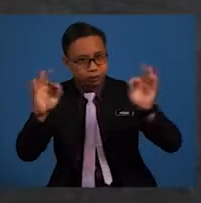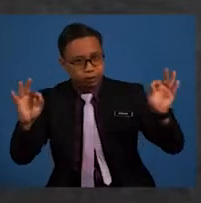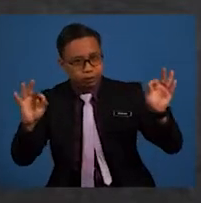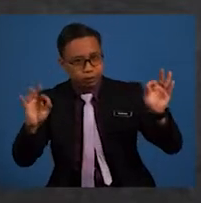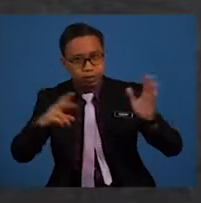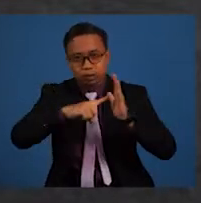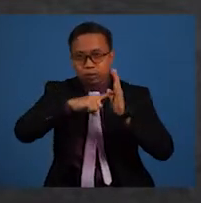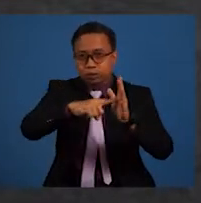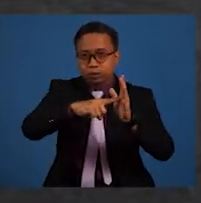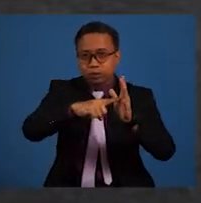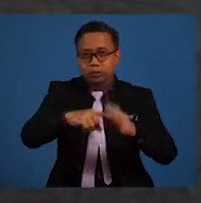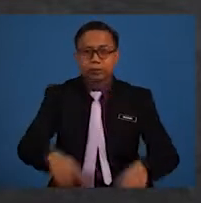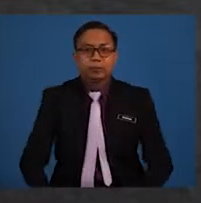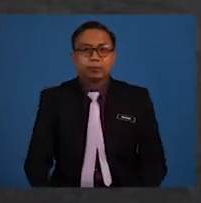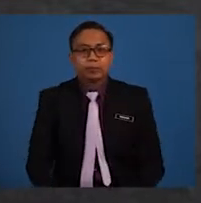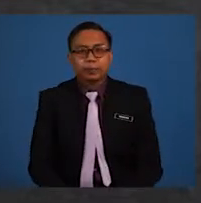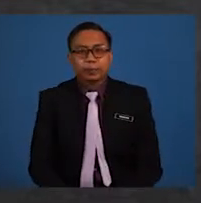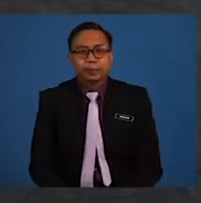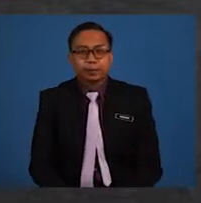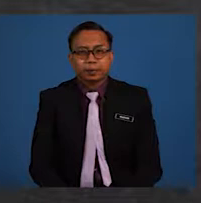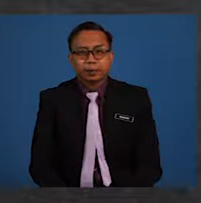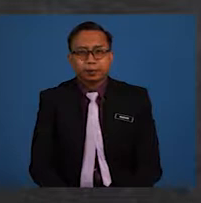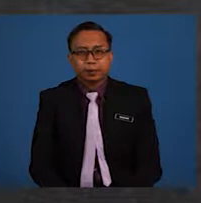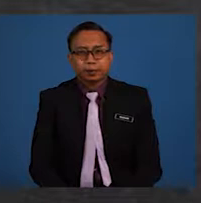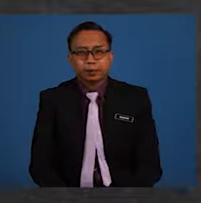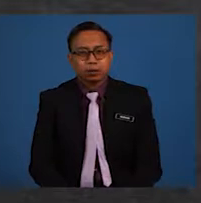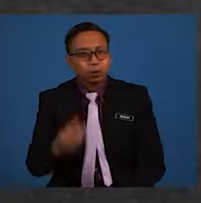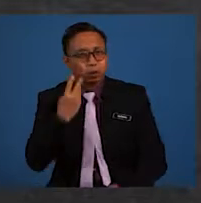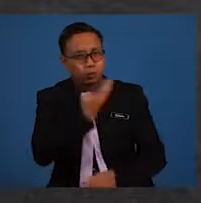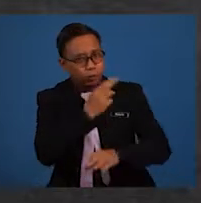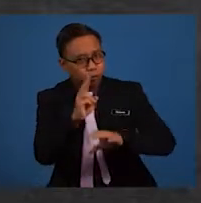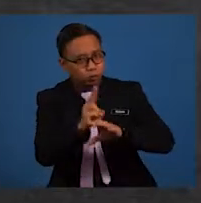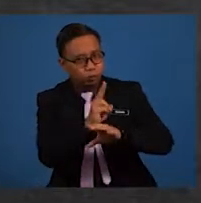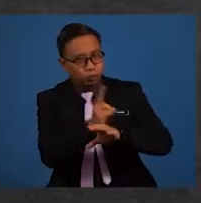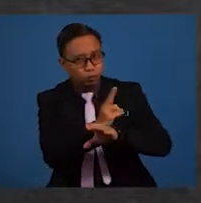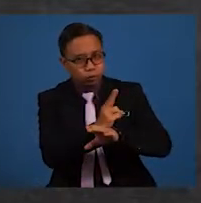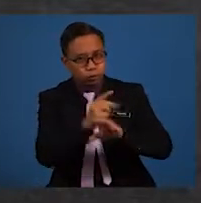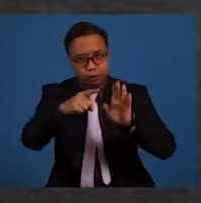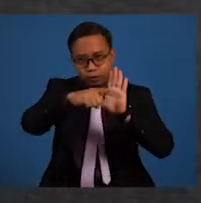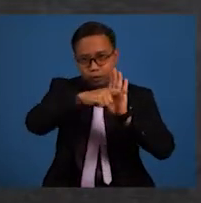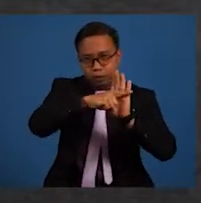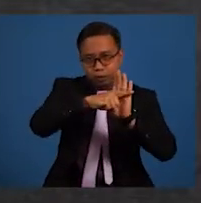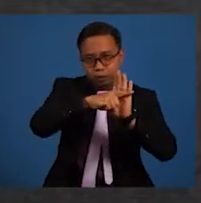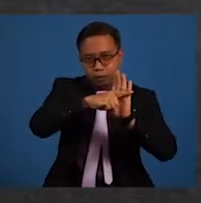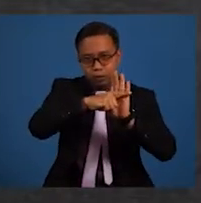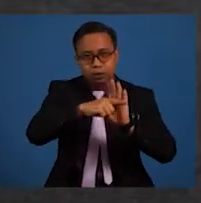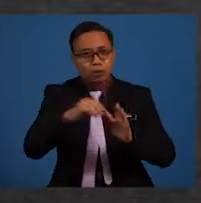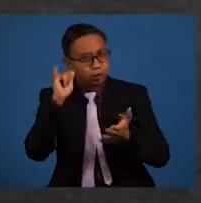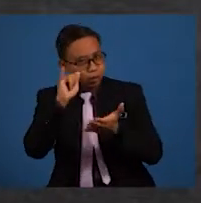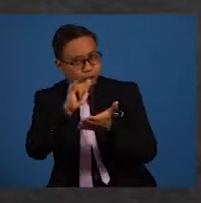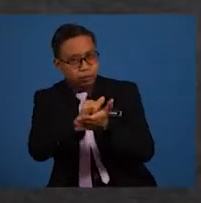show hesitation. We also use a dash to